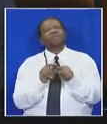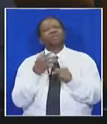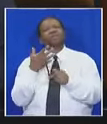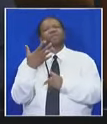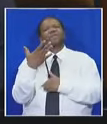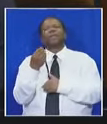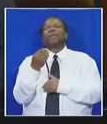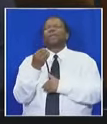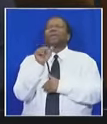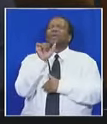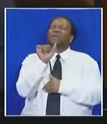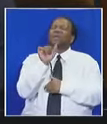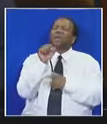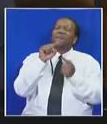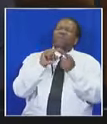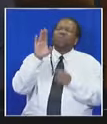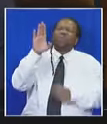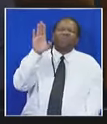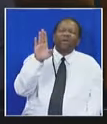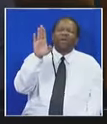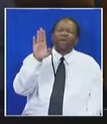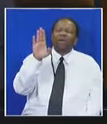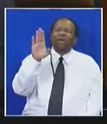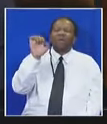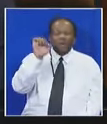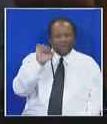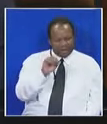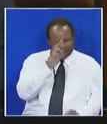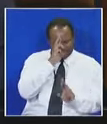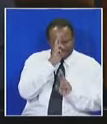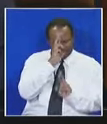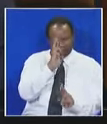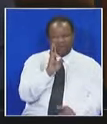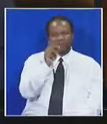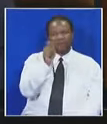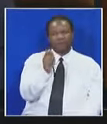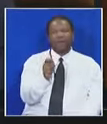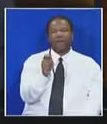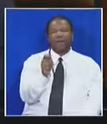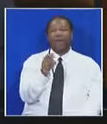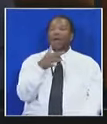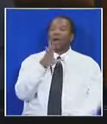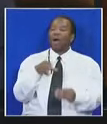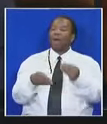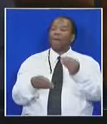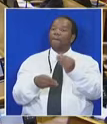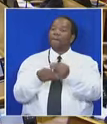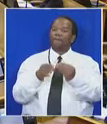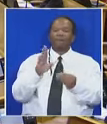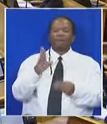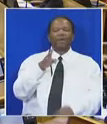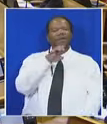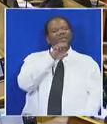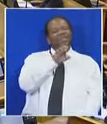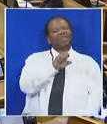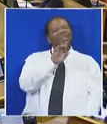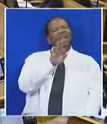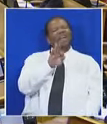What's the point of order, Honourable Member? With your respect, in raising a follow-up point of order, the EFF